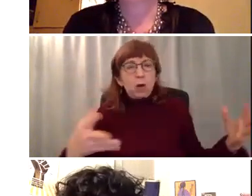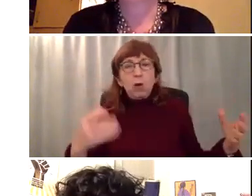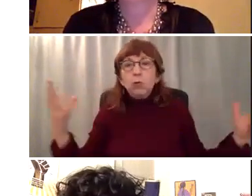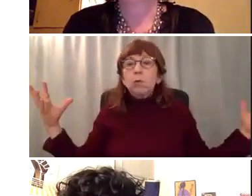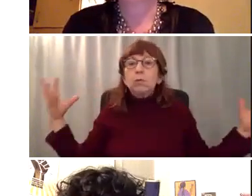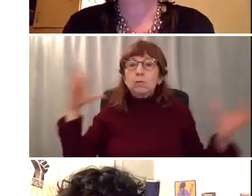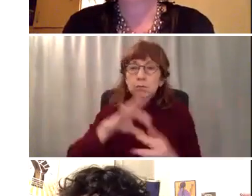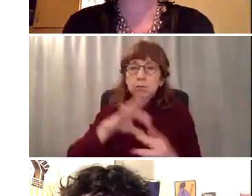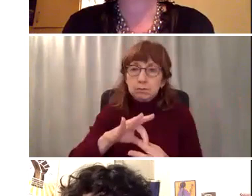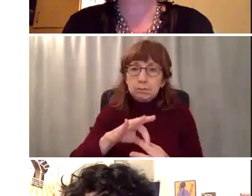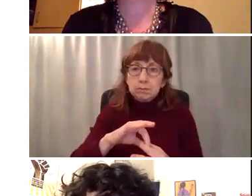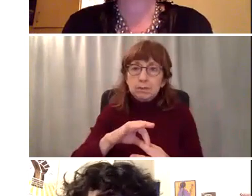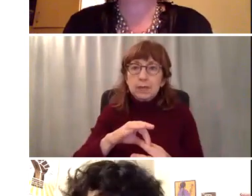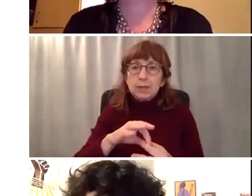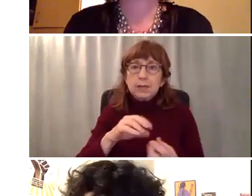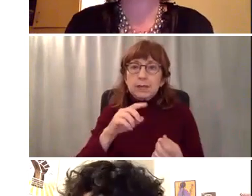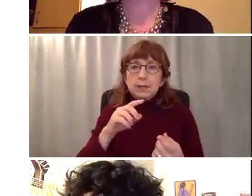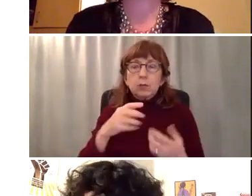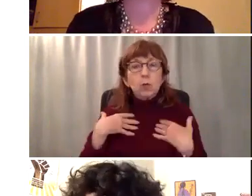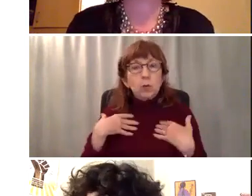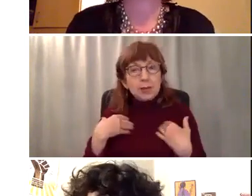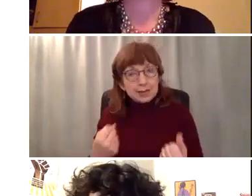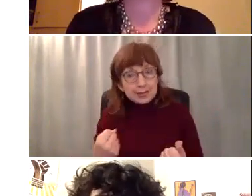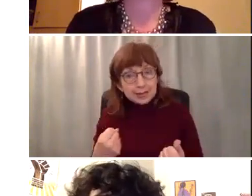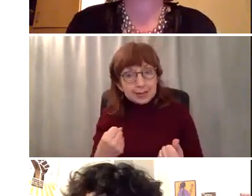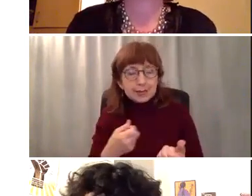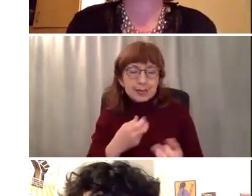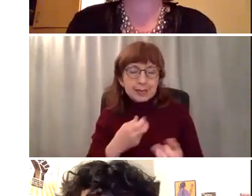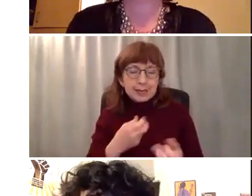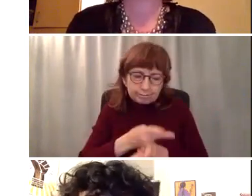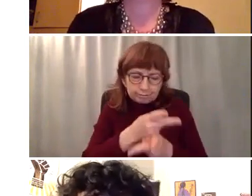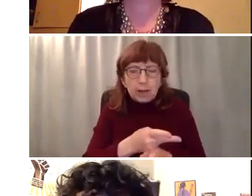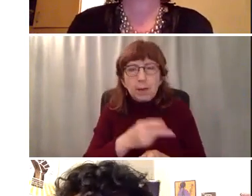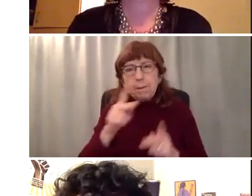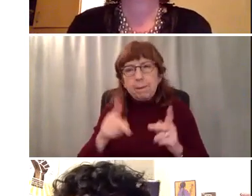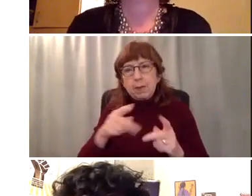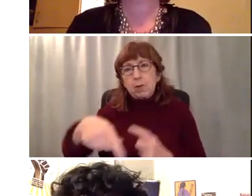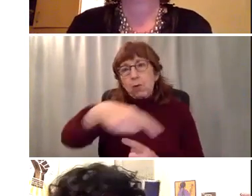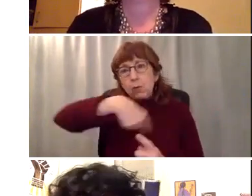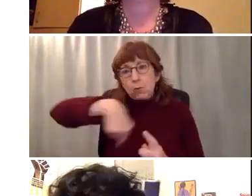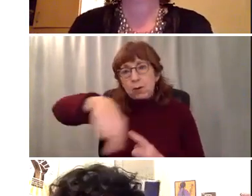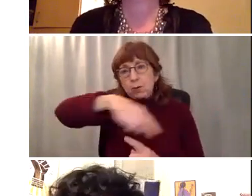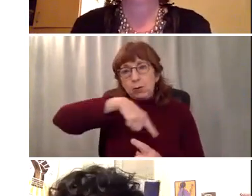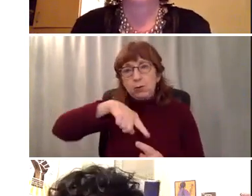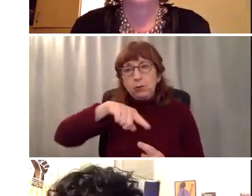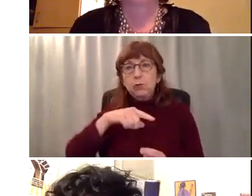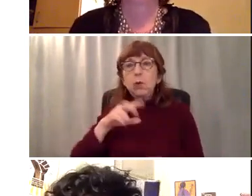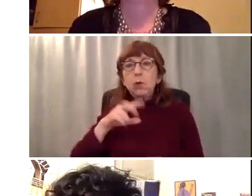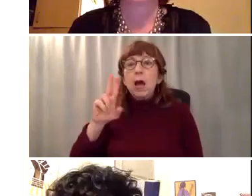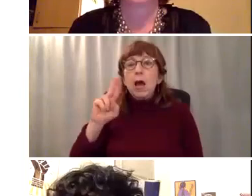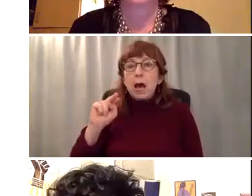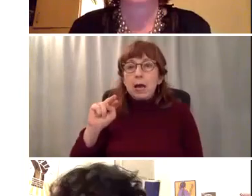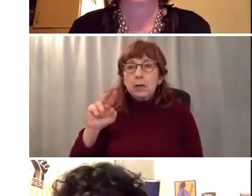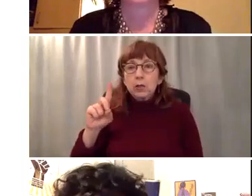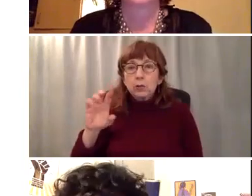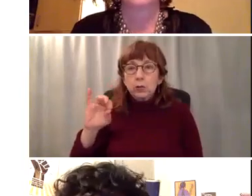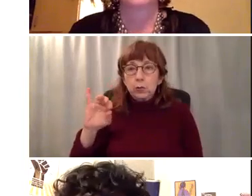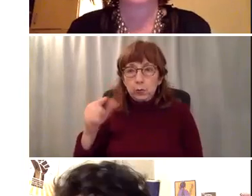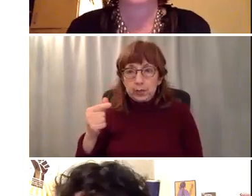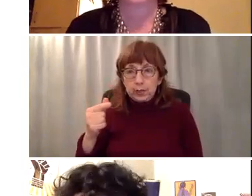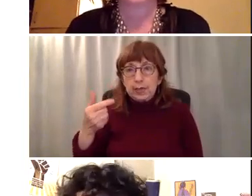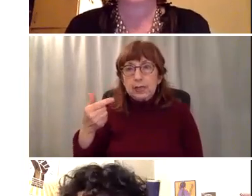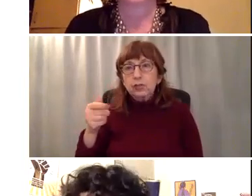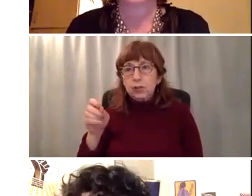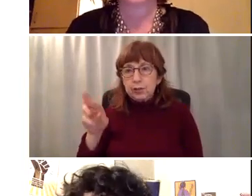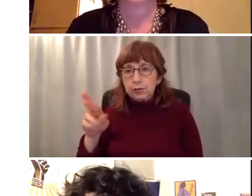really heal and nurture those around us, right? And so in that undoing of gender is where I see we can